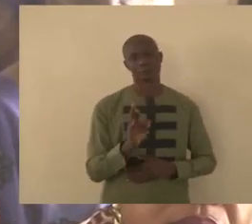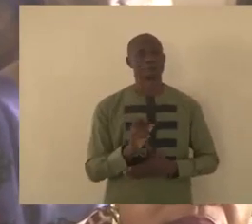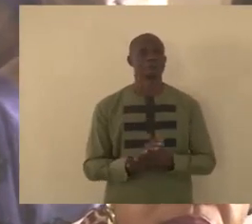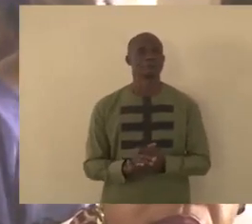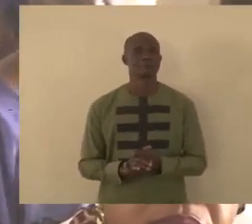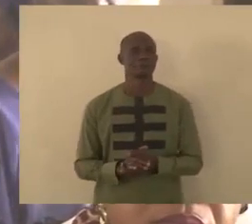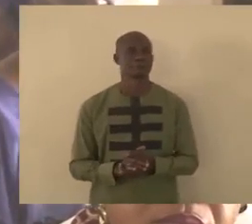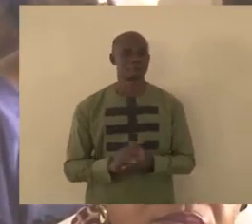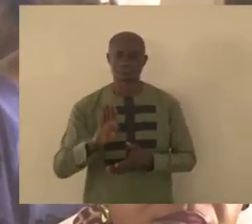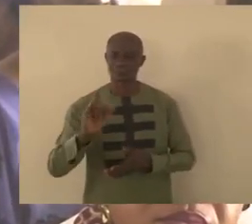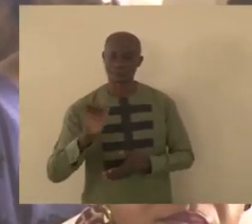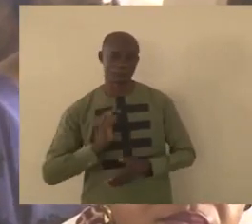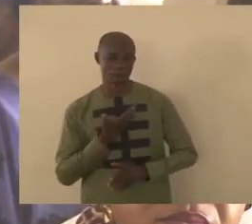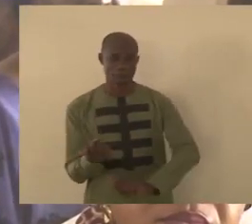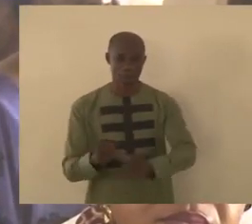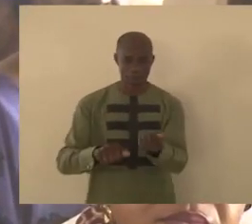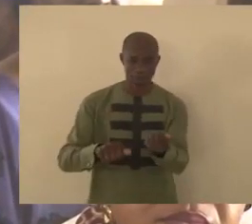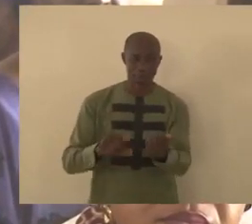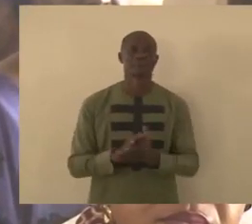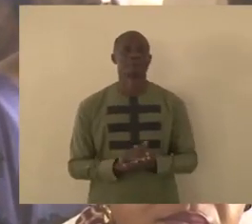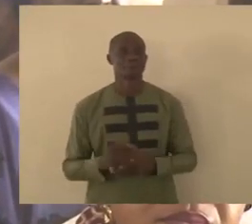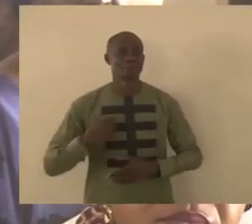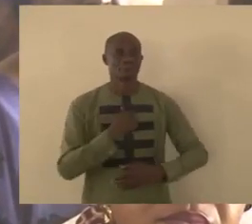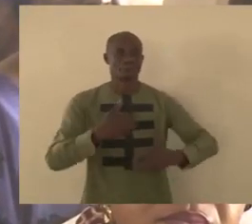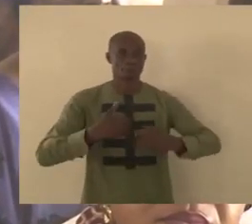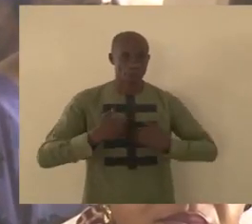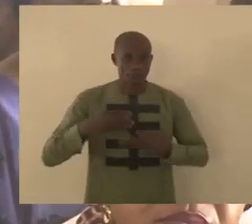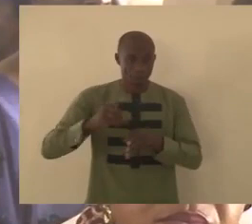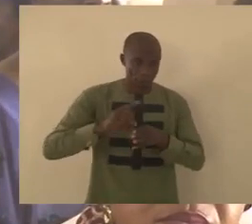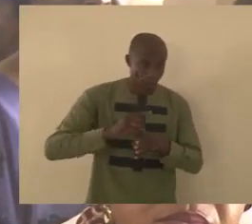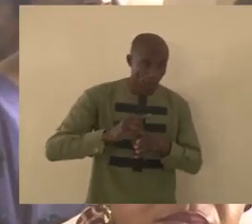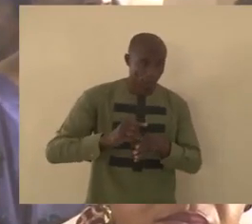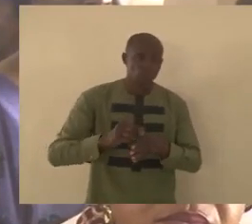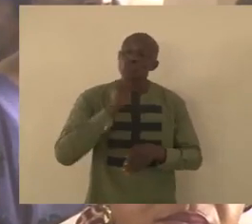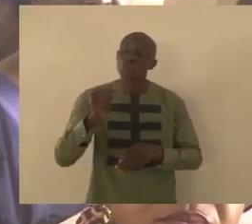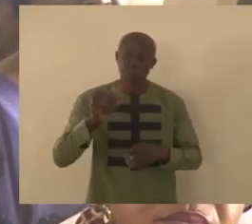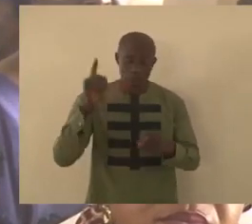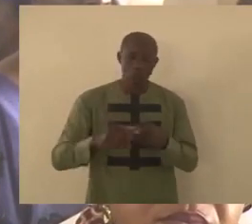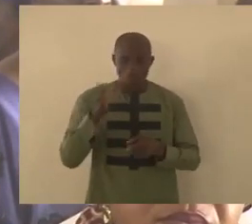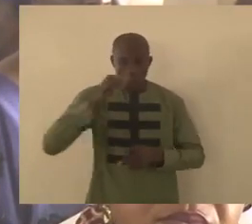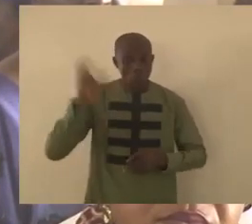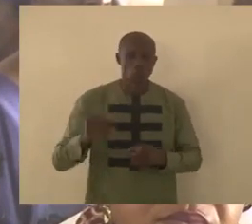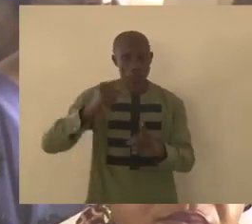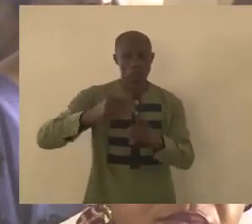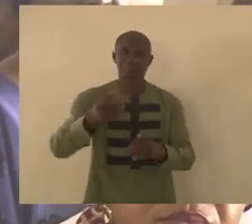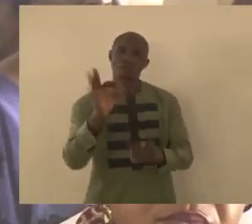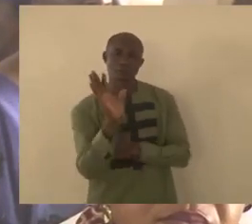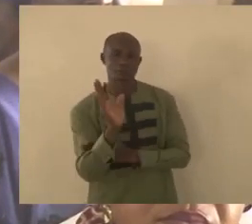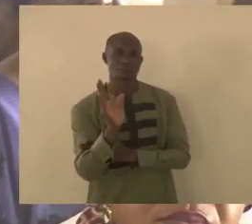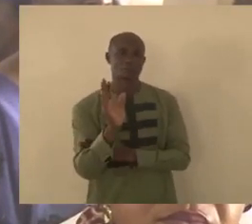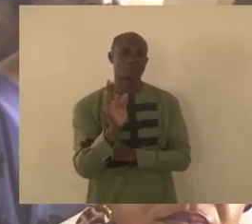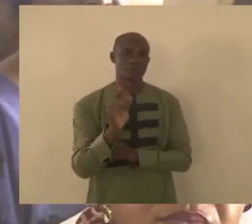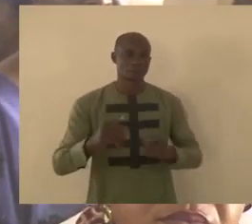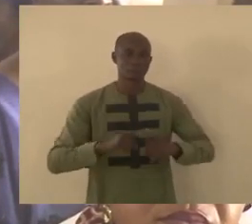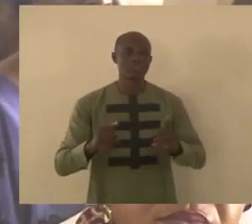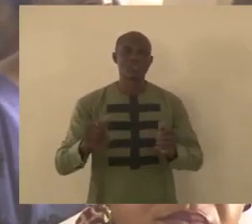by virtue of our baptism, have the duty not to corrupt the word of God,